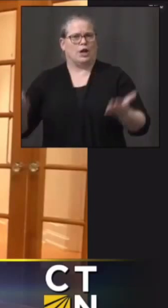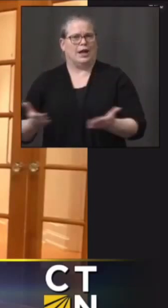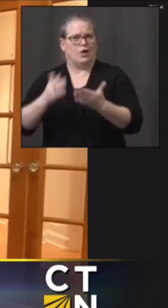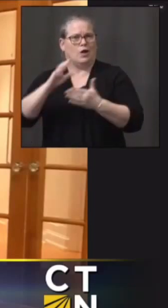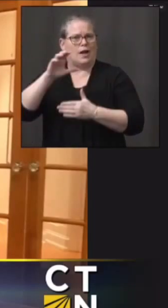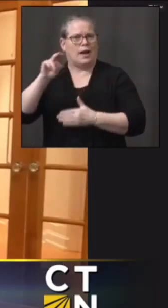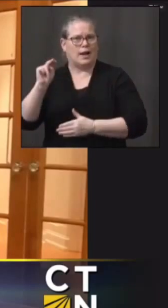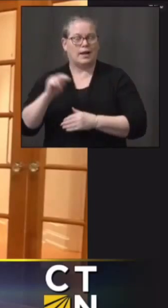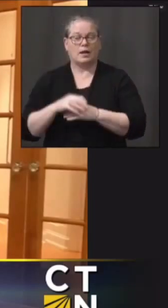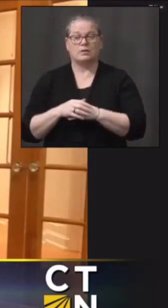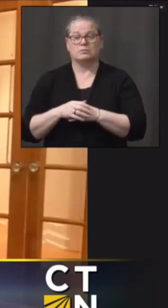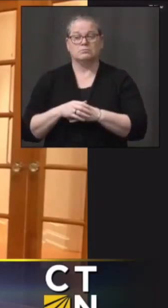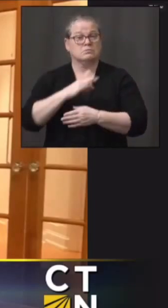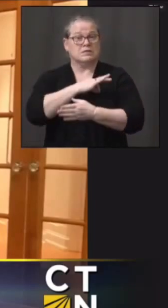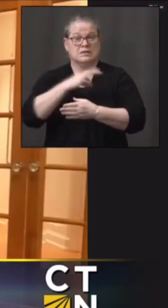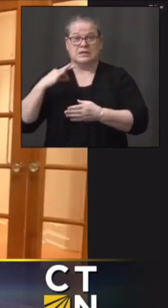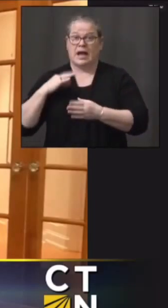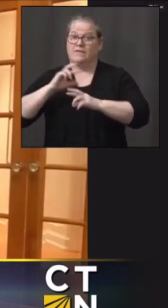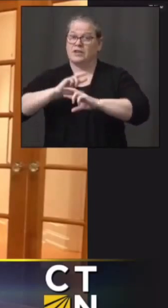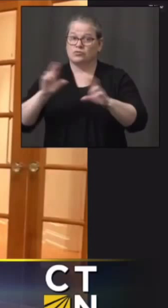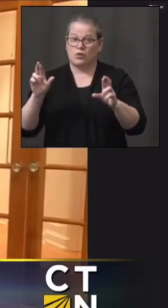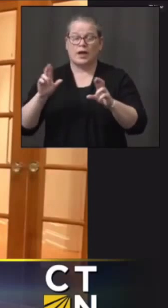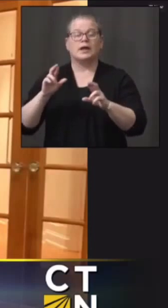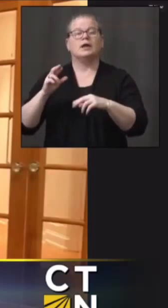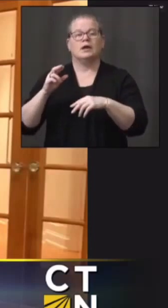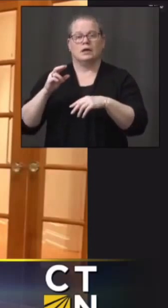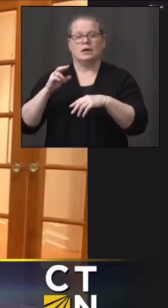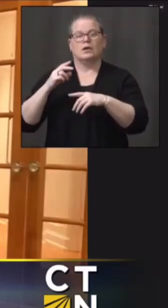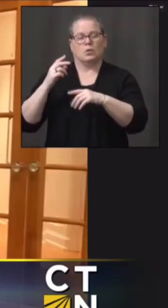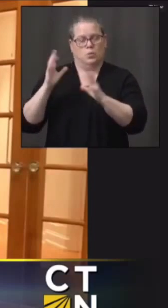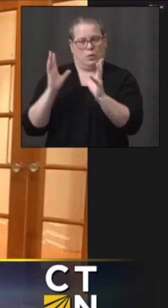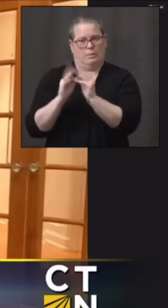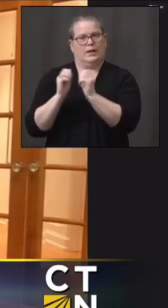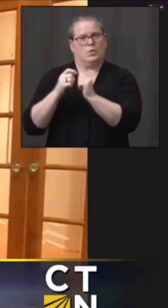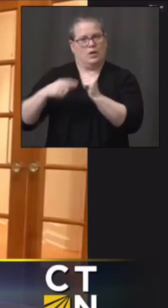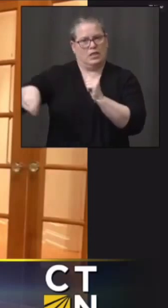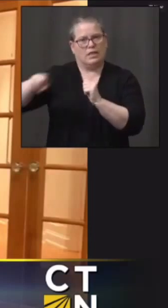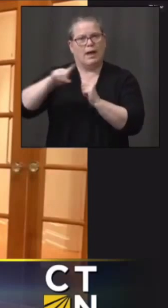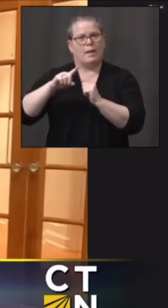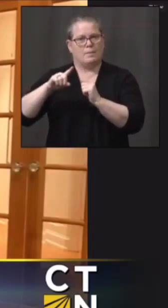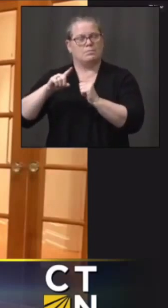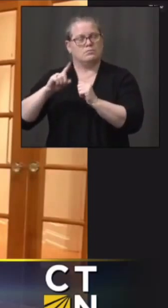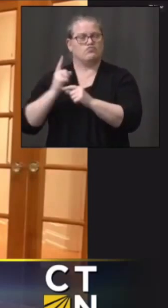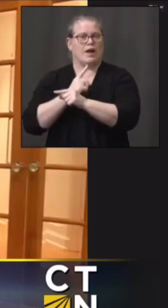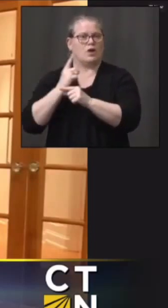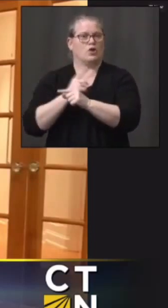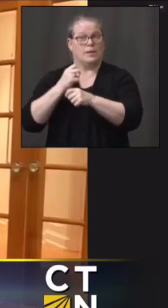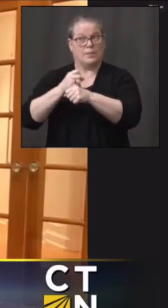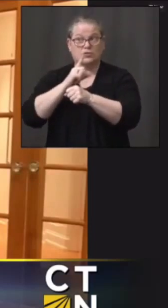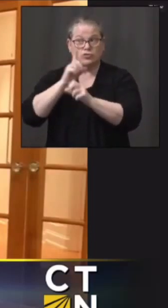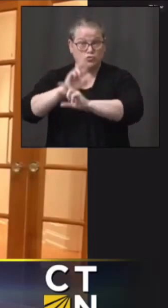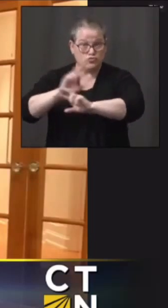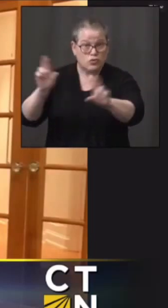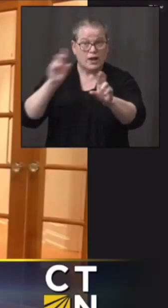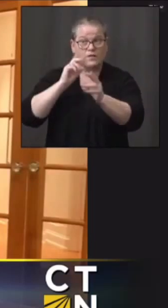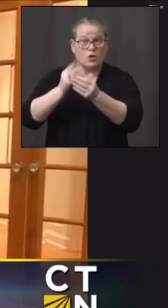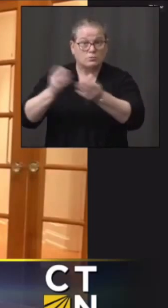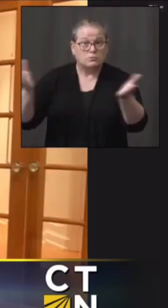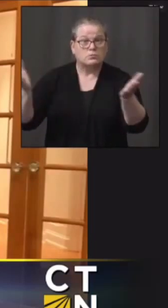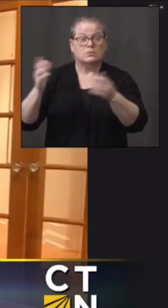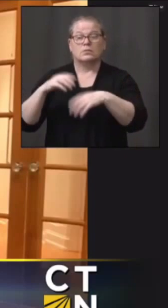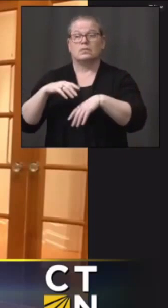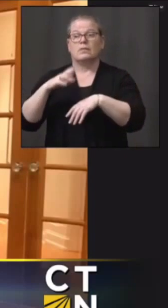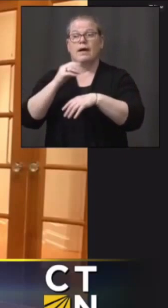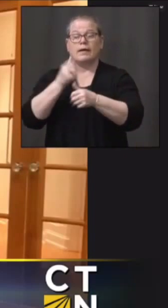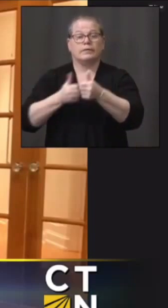to go. Commissioner Gifford and I have been meeting with them regularly to ensure that they are prepared for the distribution and the administration clinics